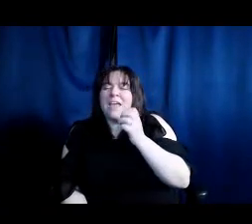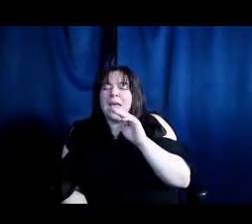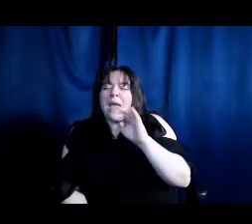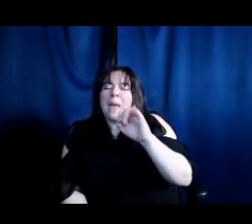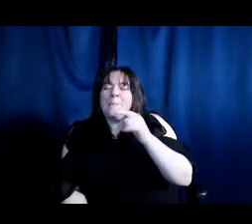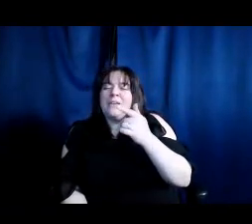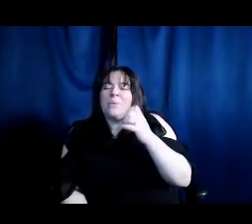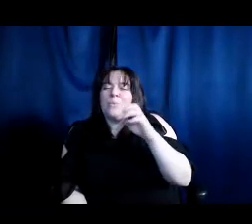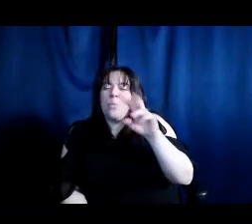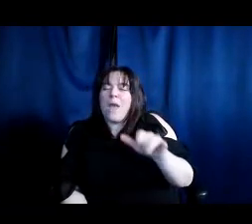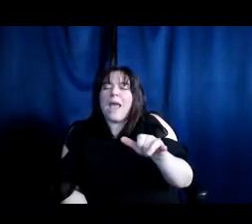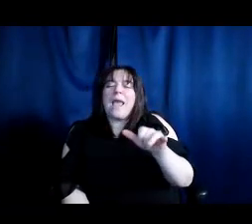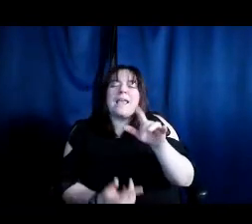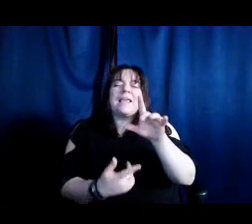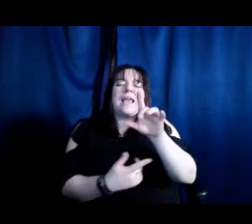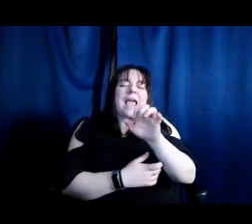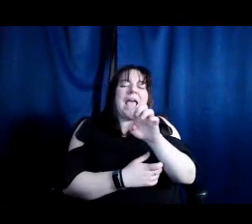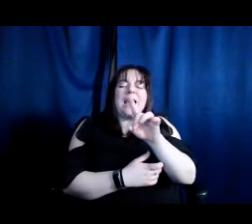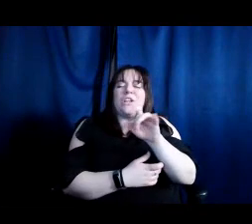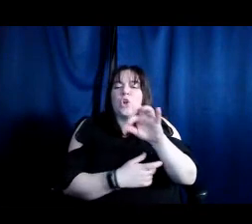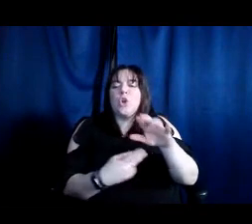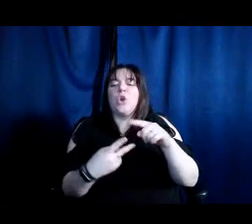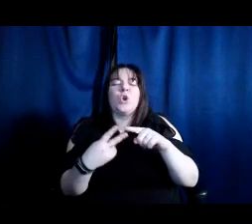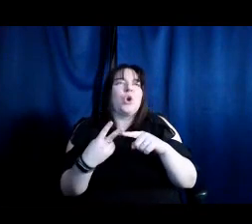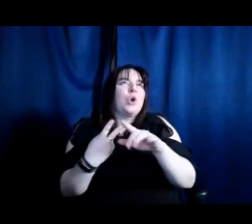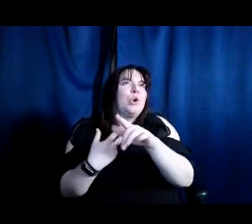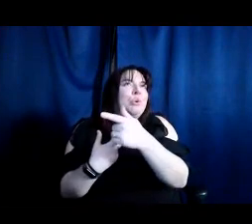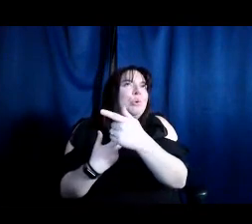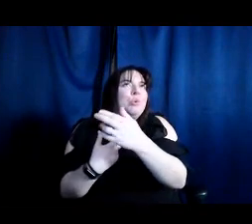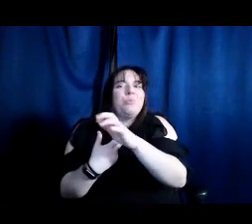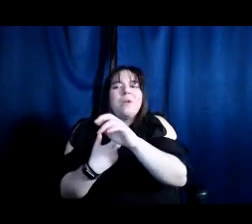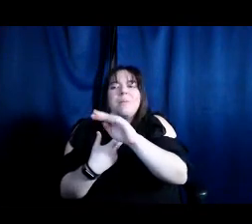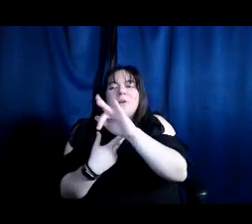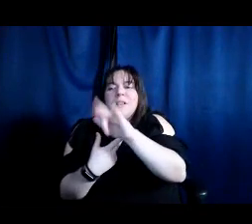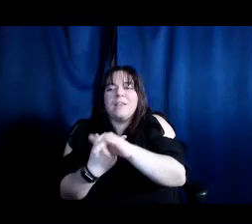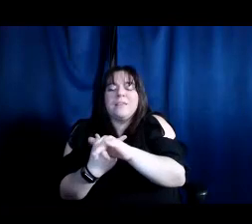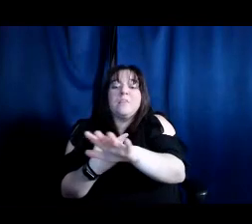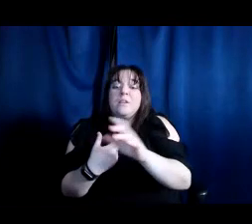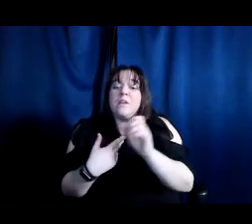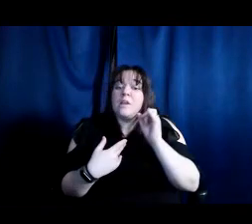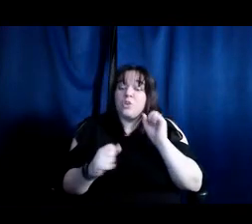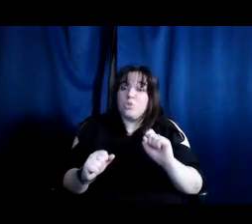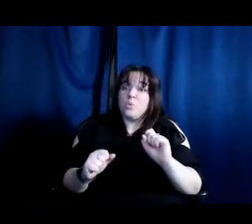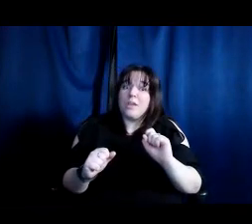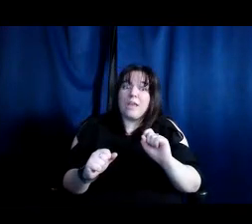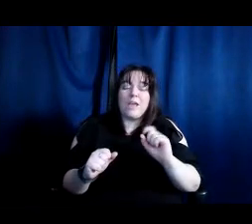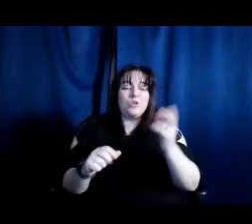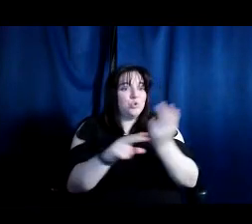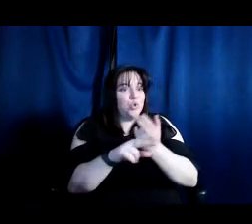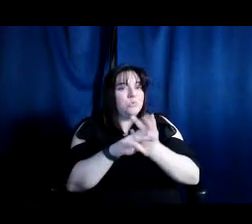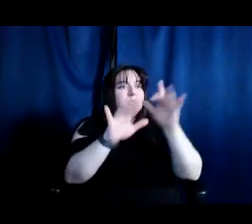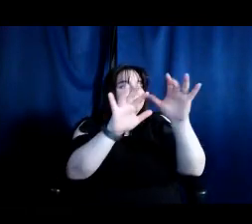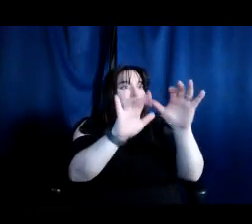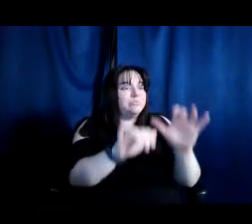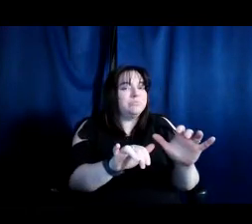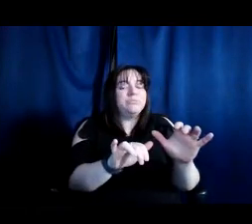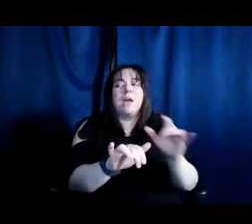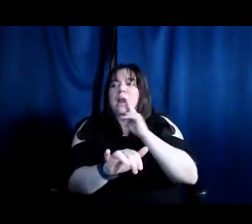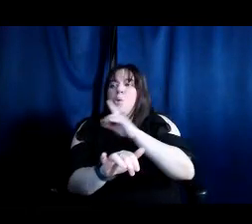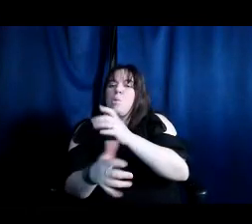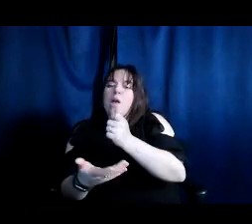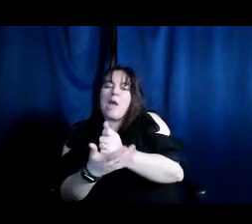even Microsoft Word with the additional grammar settings turned for clarity turned on can help you rewrite the text to